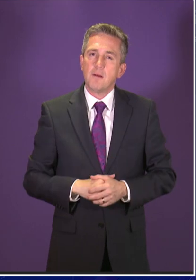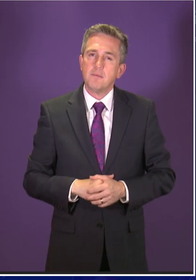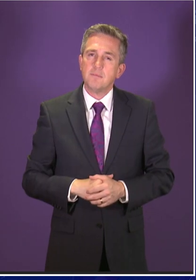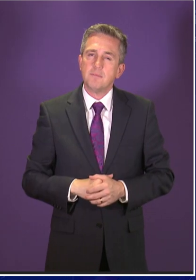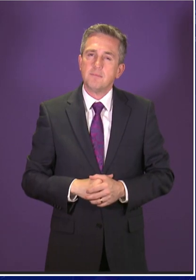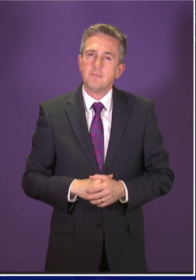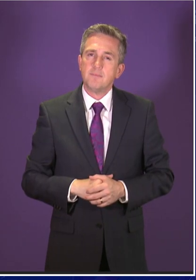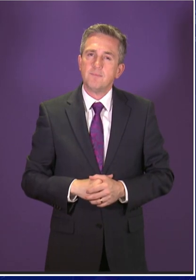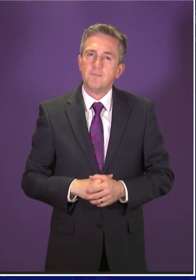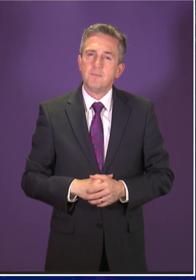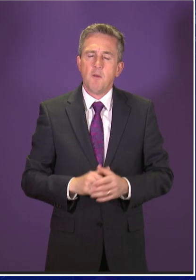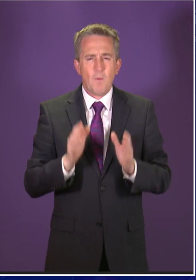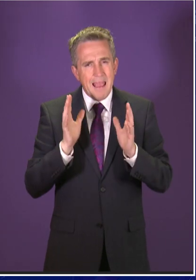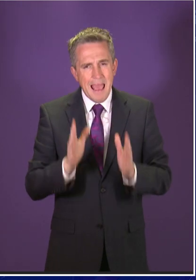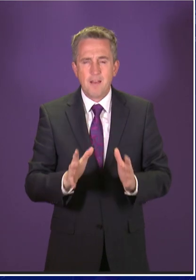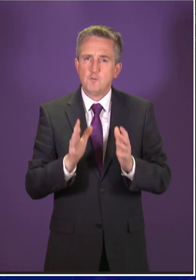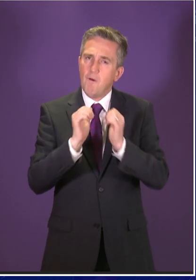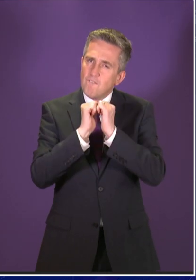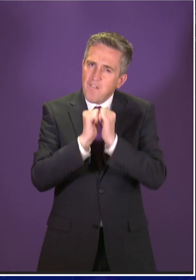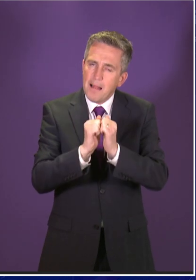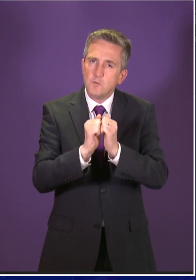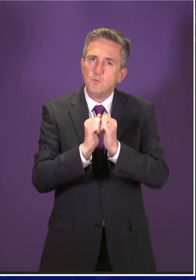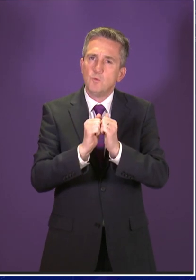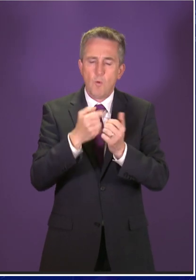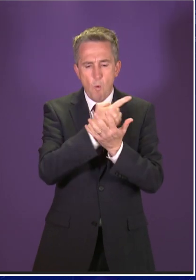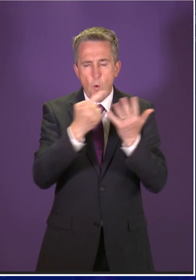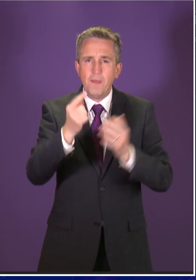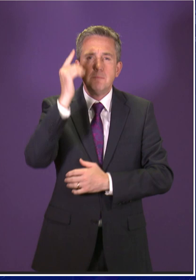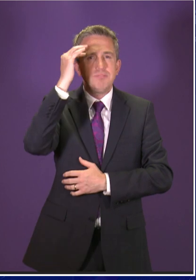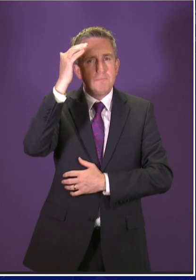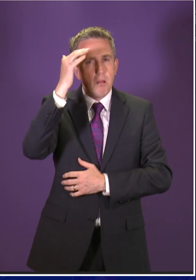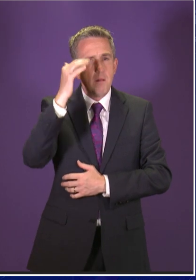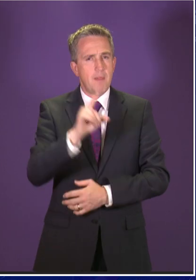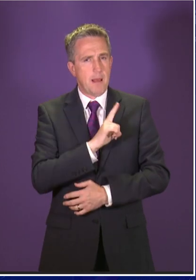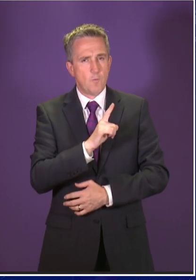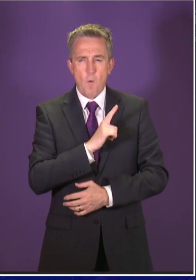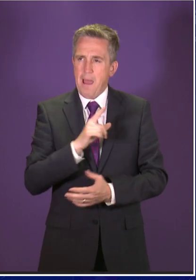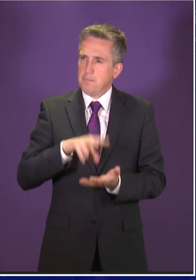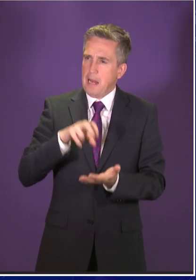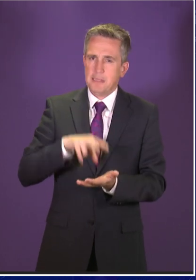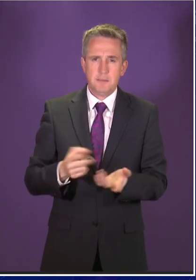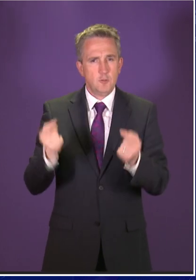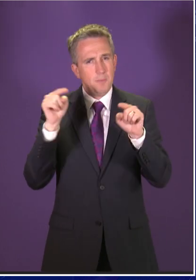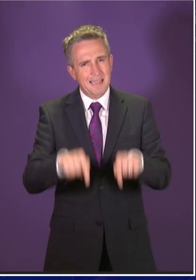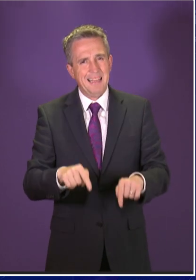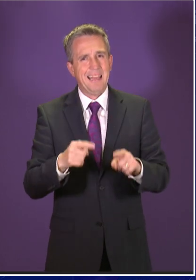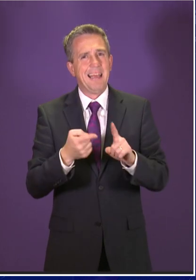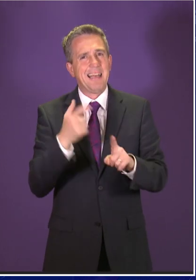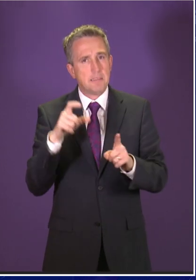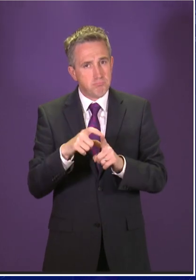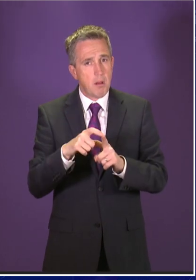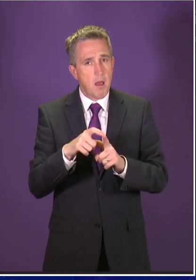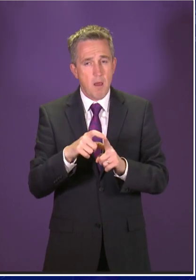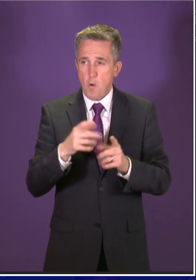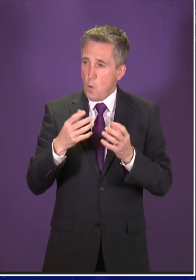should never undervalue. It is one of the reasons why it is so wonderful to be here in the city in August at the